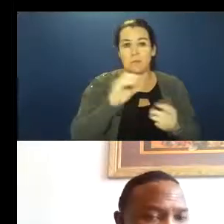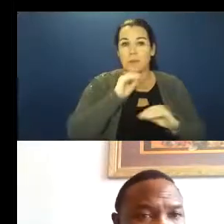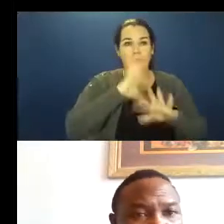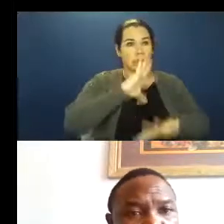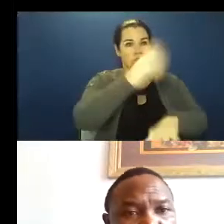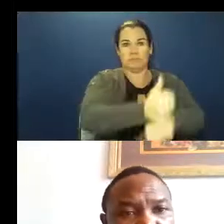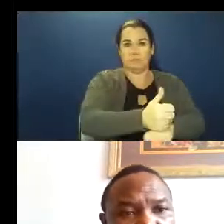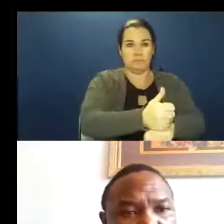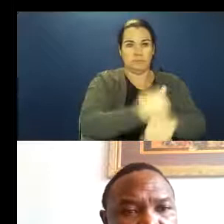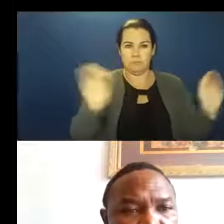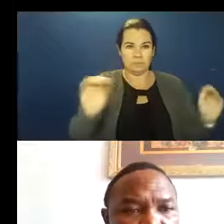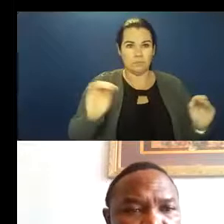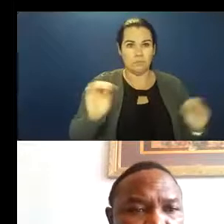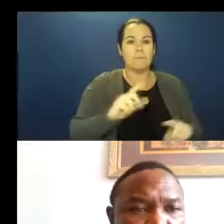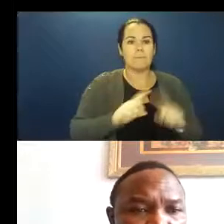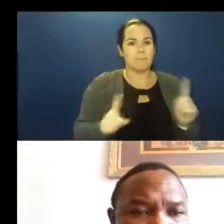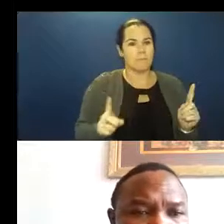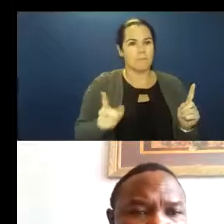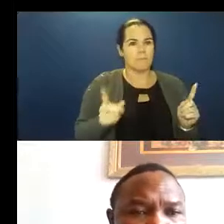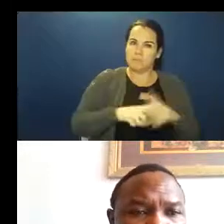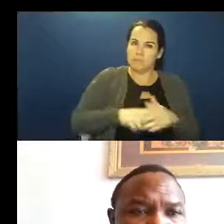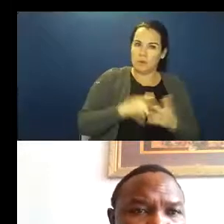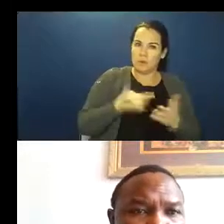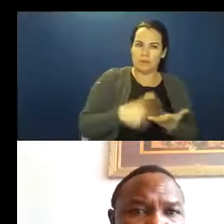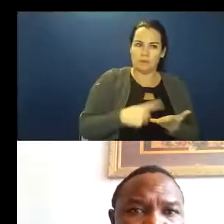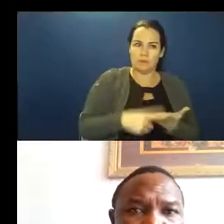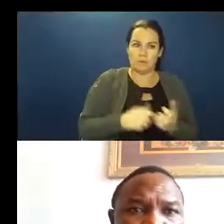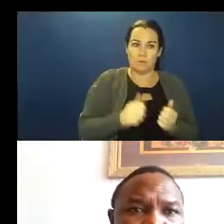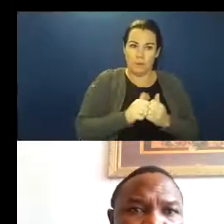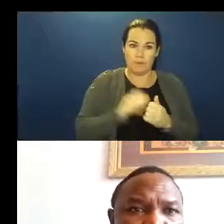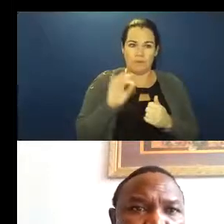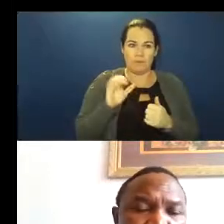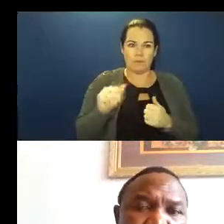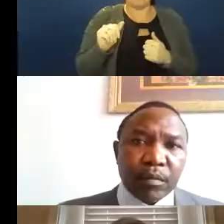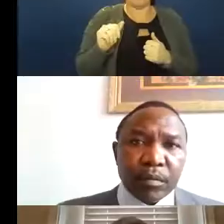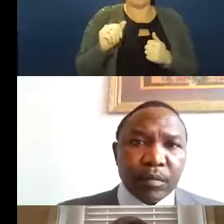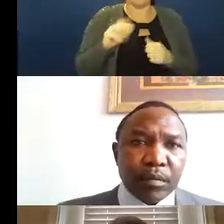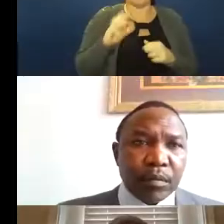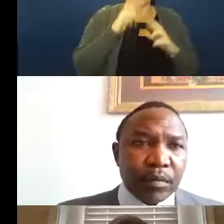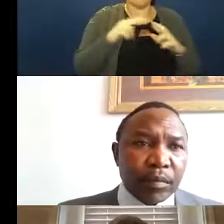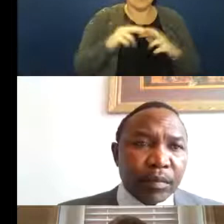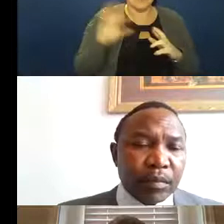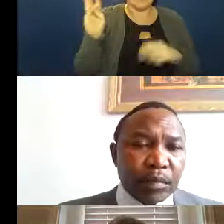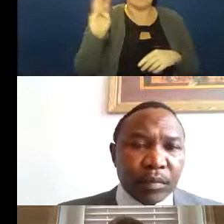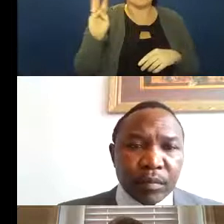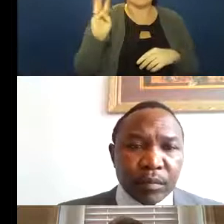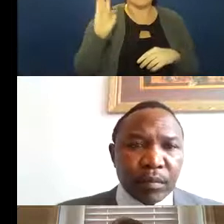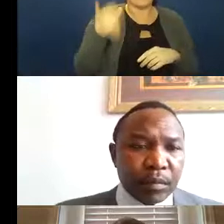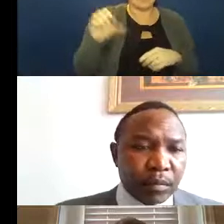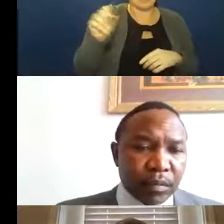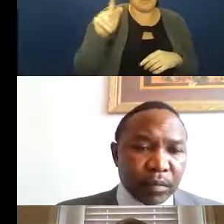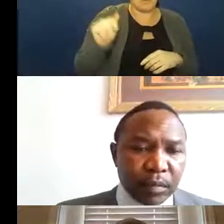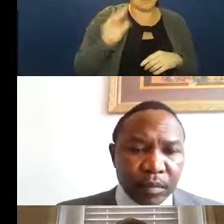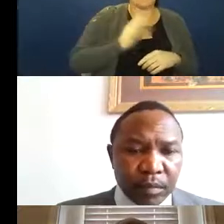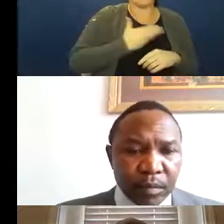this, being able to have this discussion with FEMA and Region 6, which is, of course, the region that's Oklahoma's in.